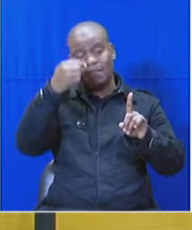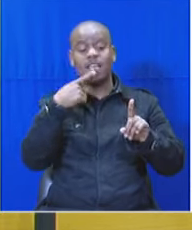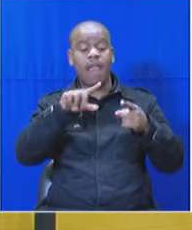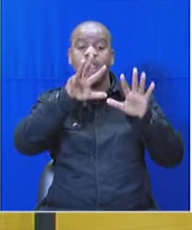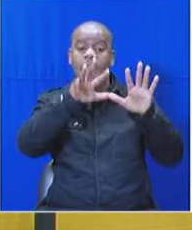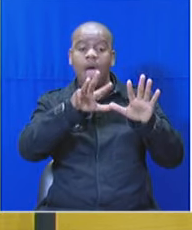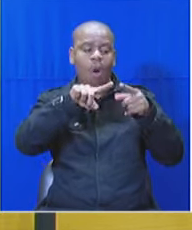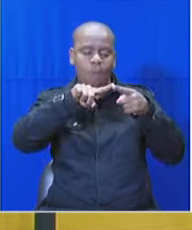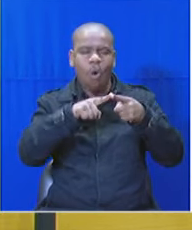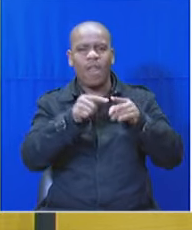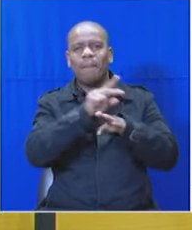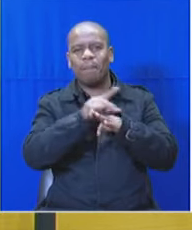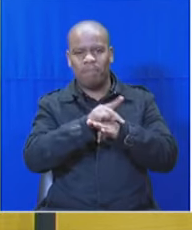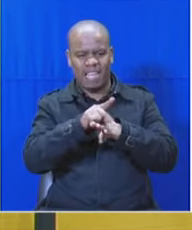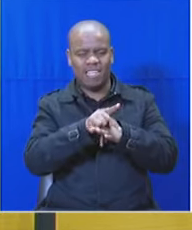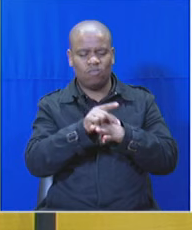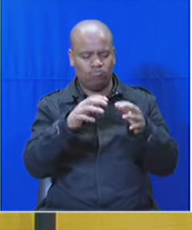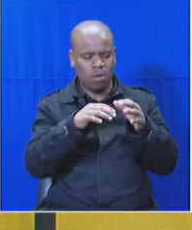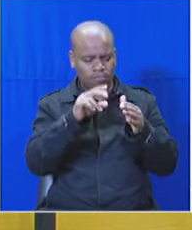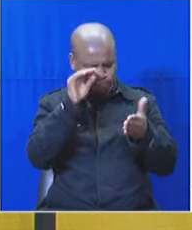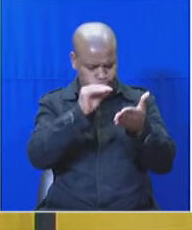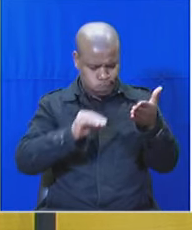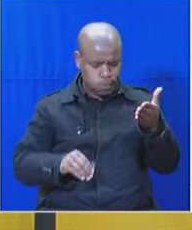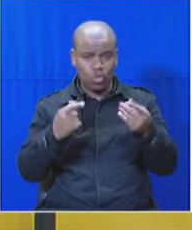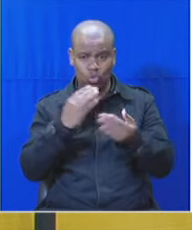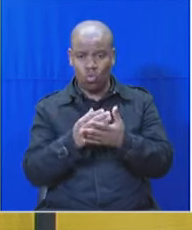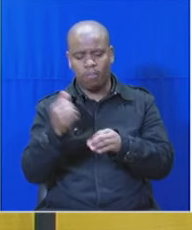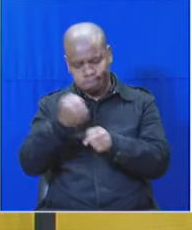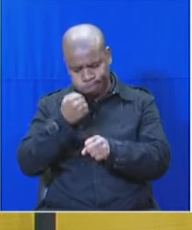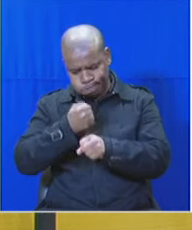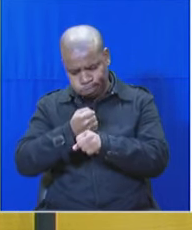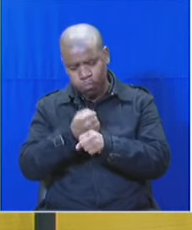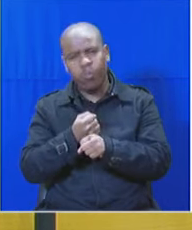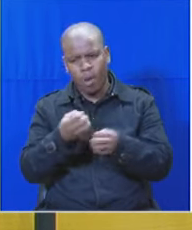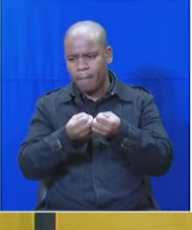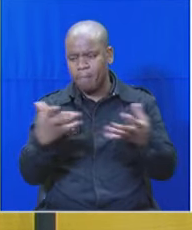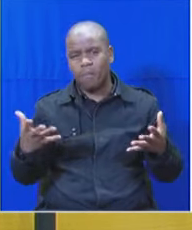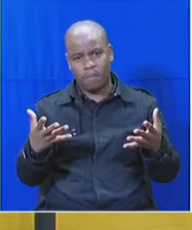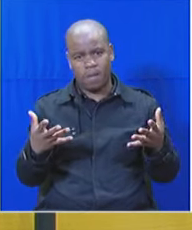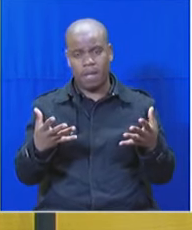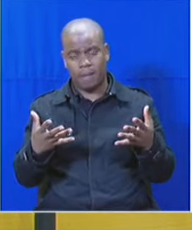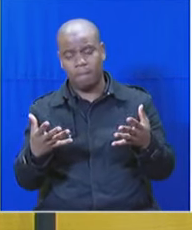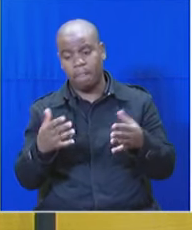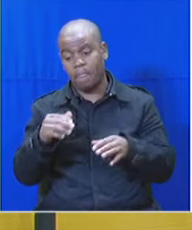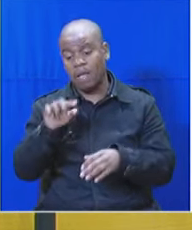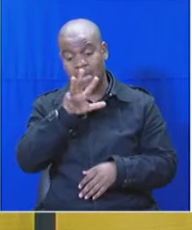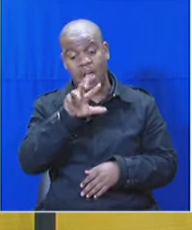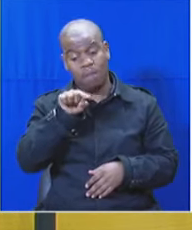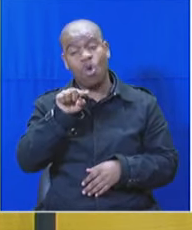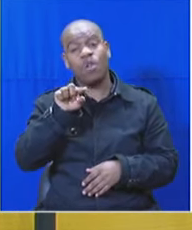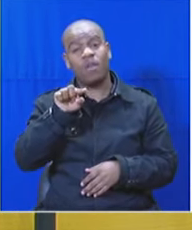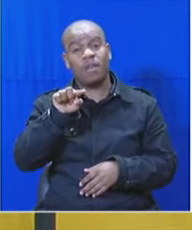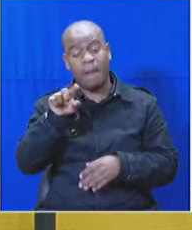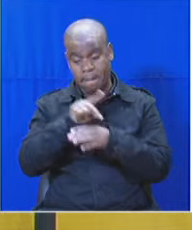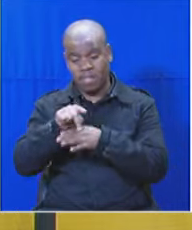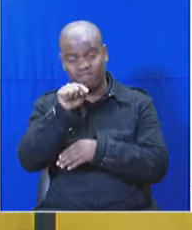plan to ignite growth and create jobs. The second of the 9 points is revitalizing agriculture and